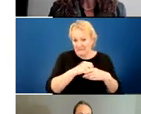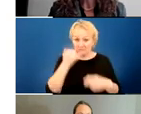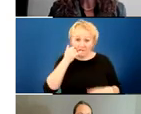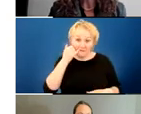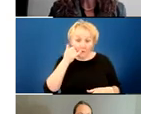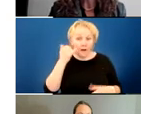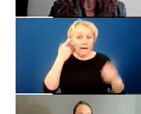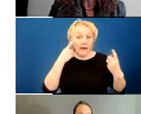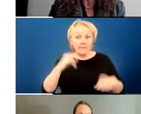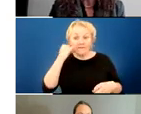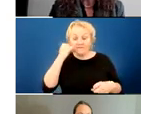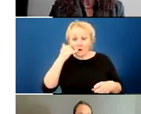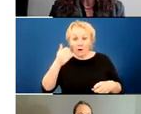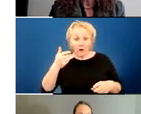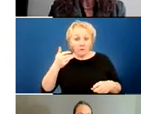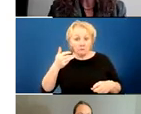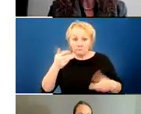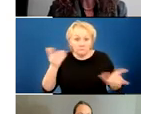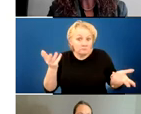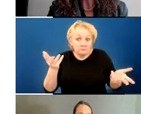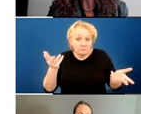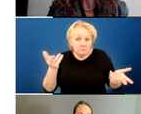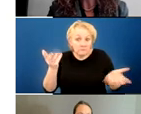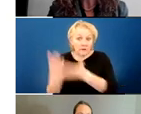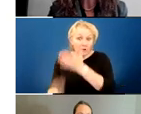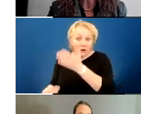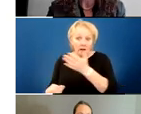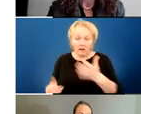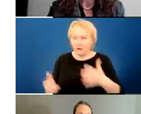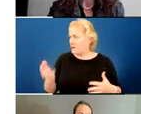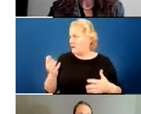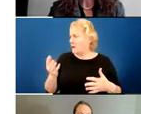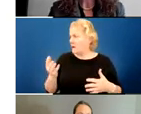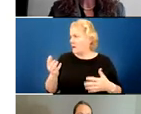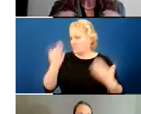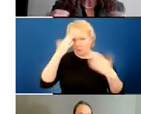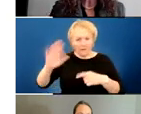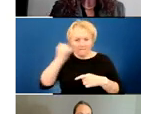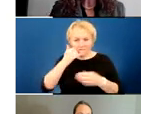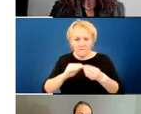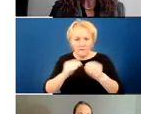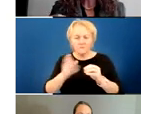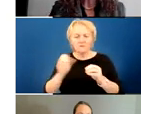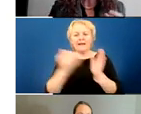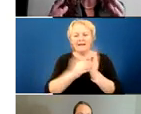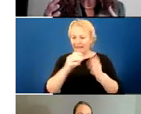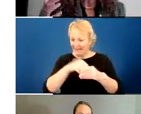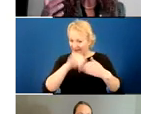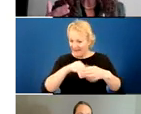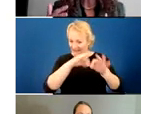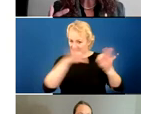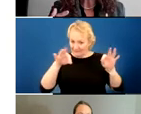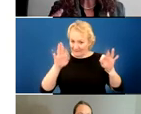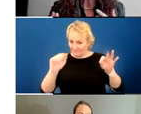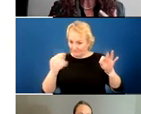my phone wasn't available, I don't know if I would know all their telephone numbers. And so again, in that Ziploc bag or